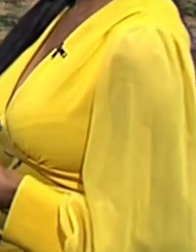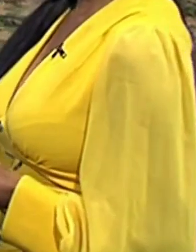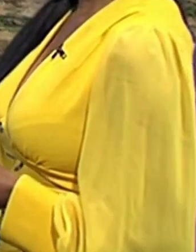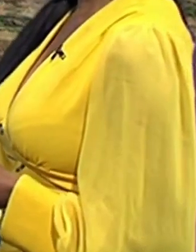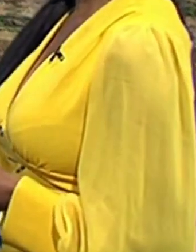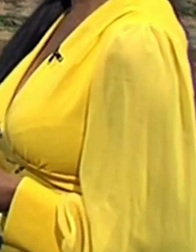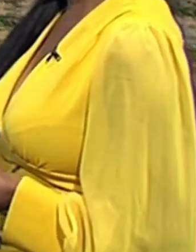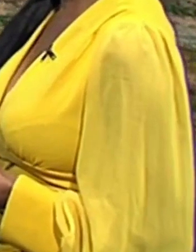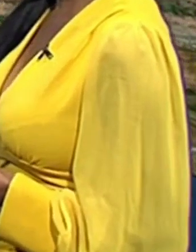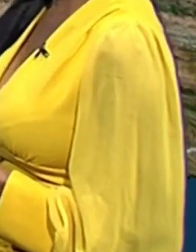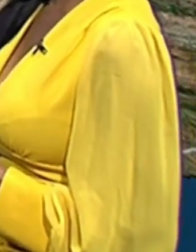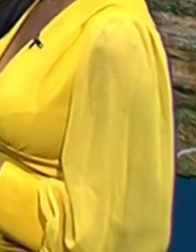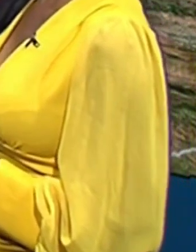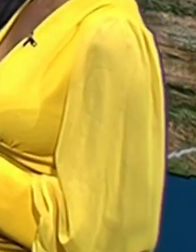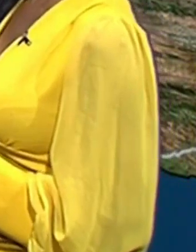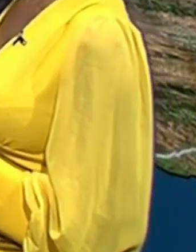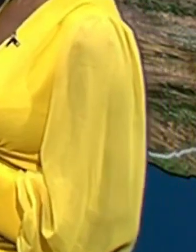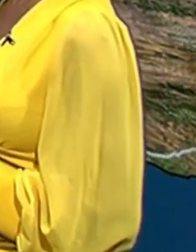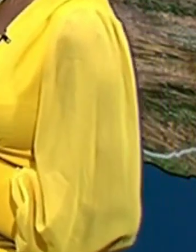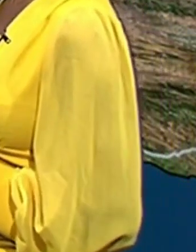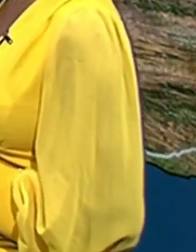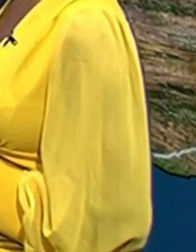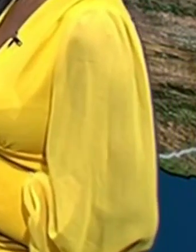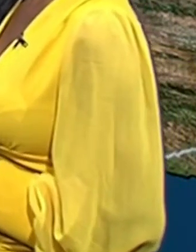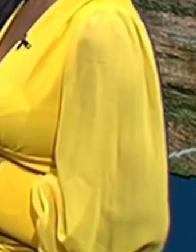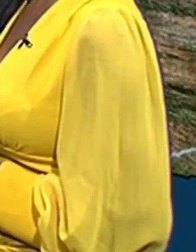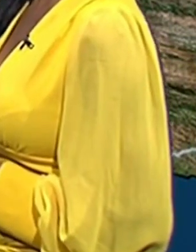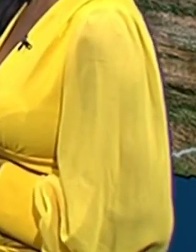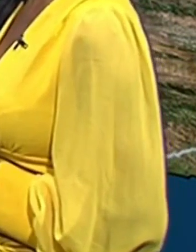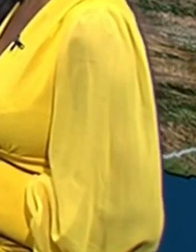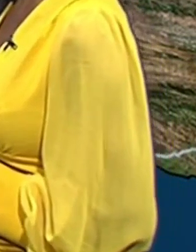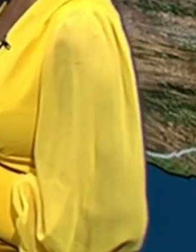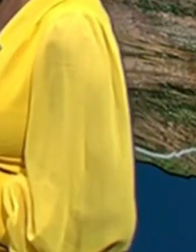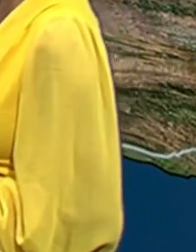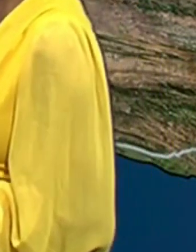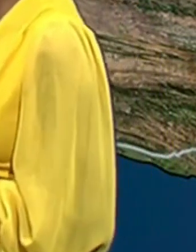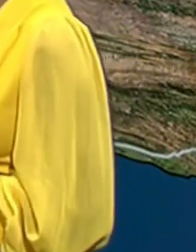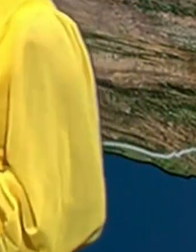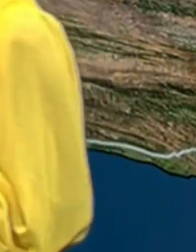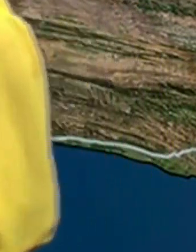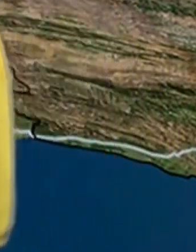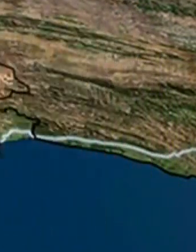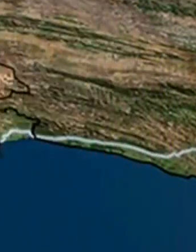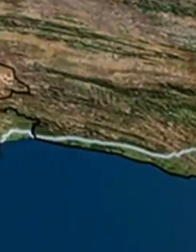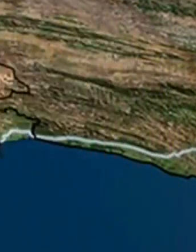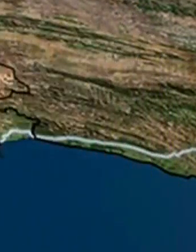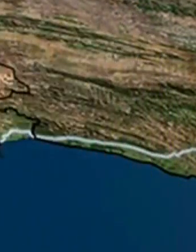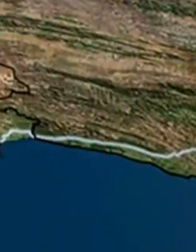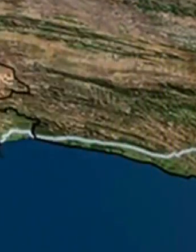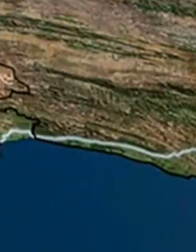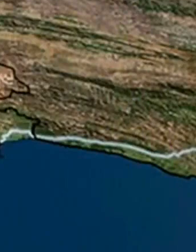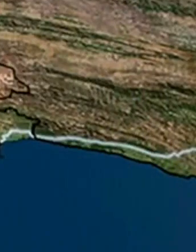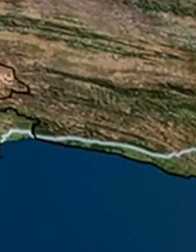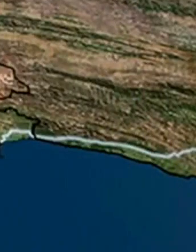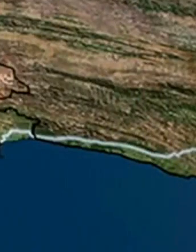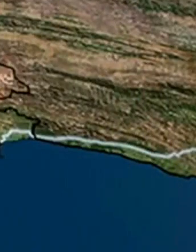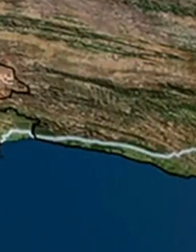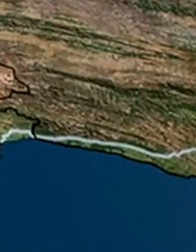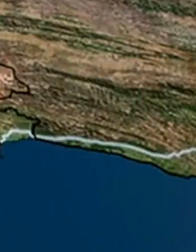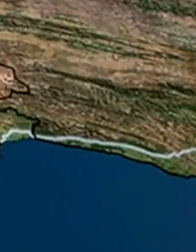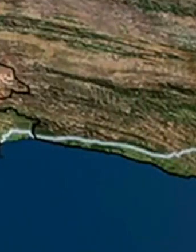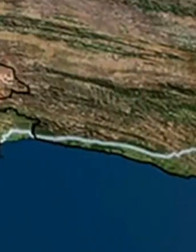itekanetse thata go na le tlhabo ya letsatsi Lensburg ka digata di le 15 go ya go di le 34 re bela ko Worcester go tla nna le gone go nna